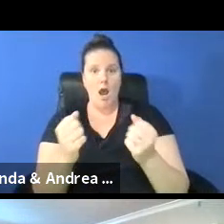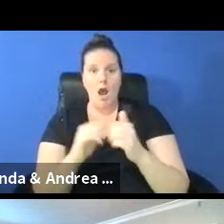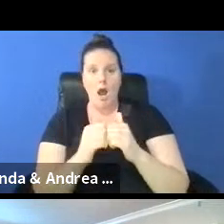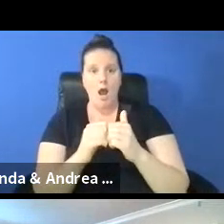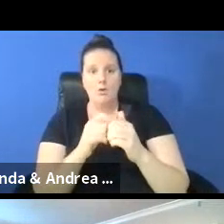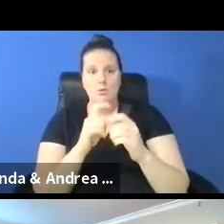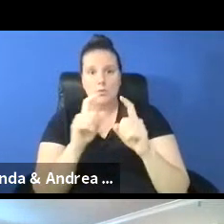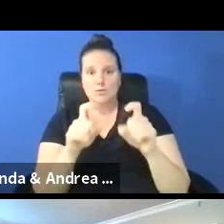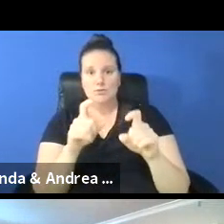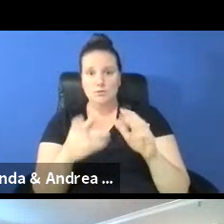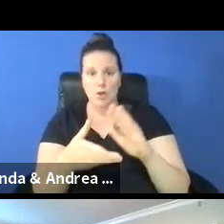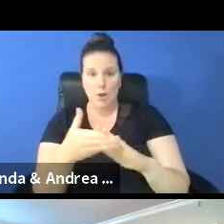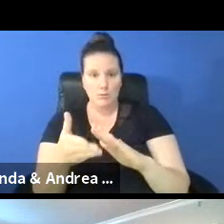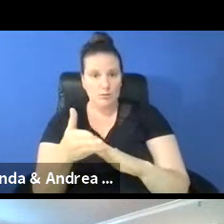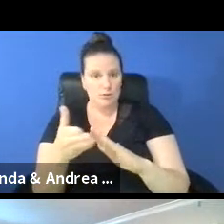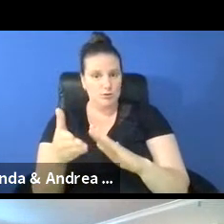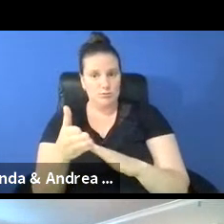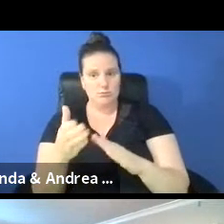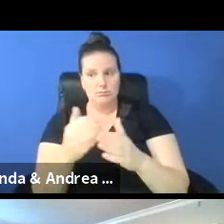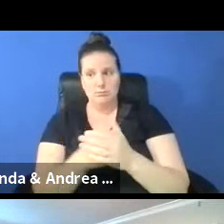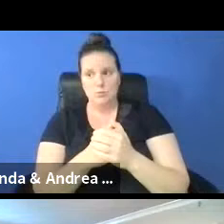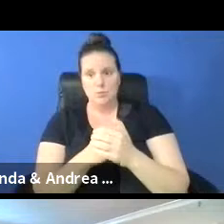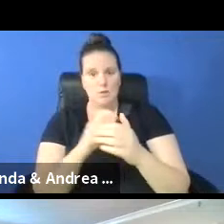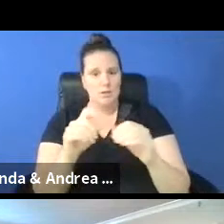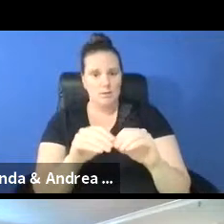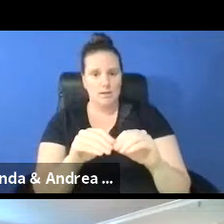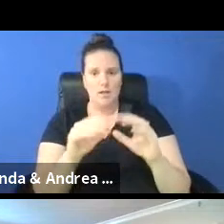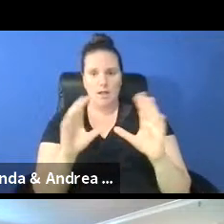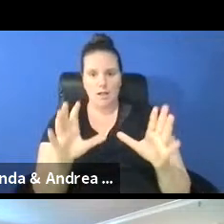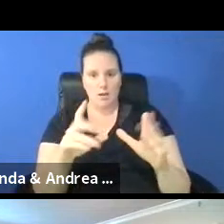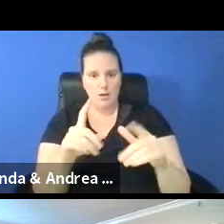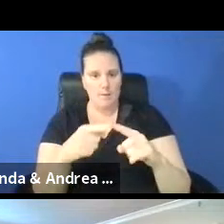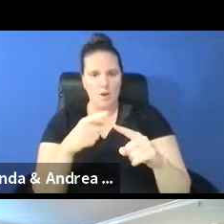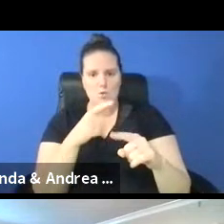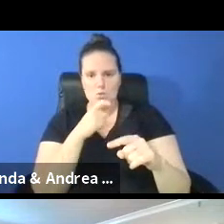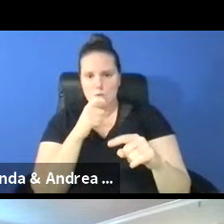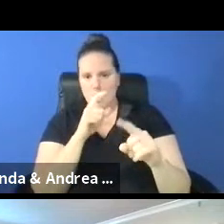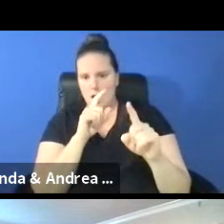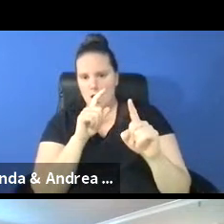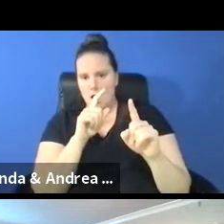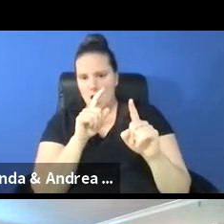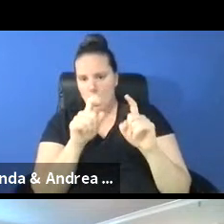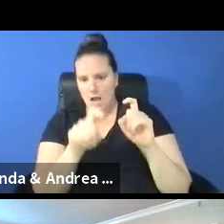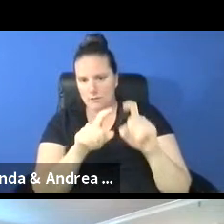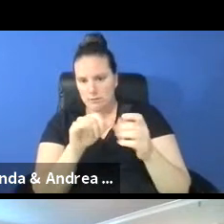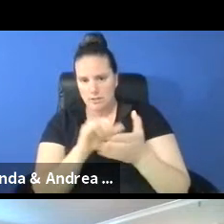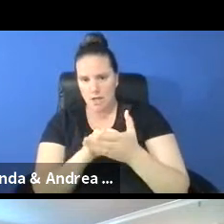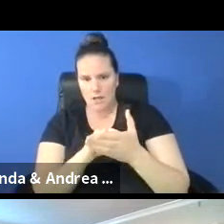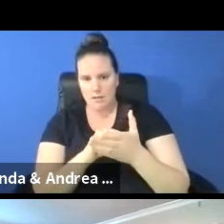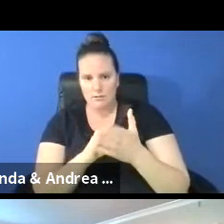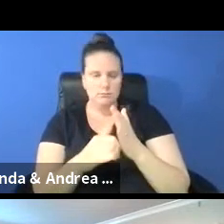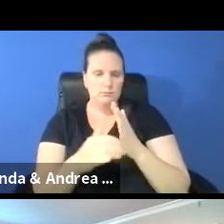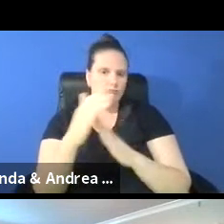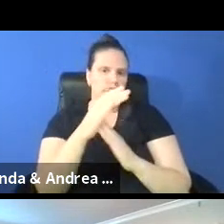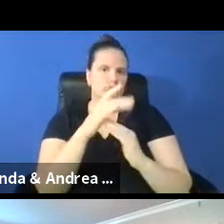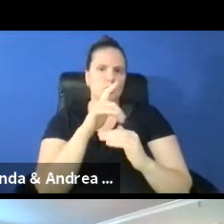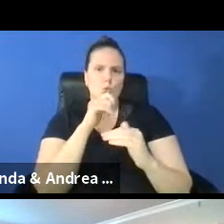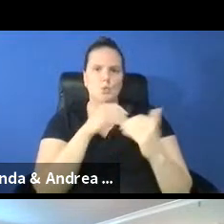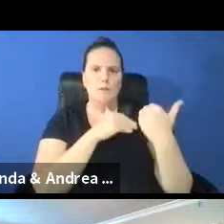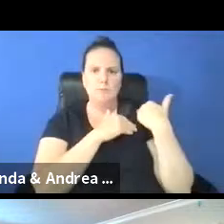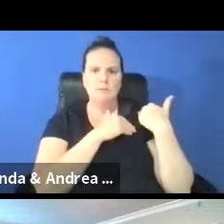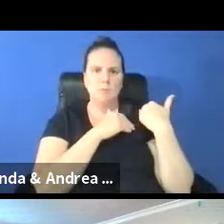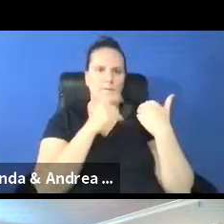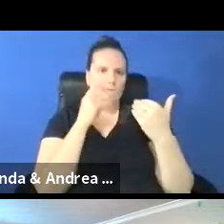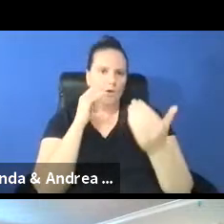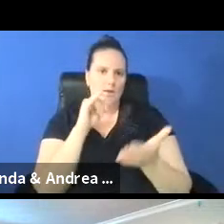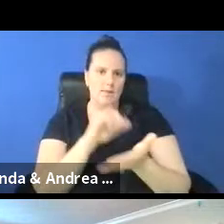be operationalized, that we need to be clear about who will be asking these questions and ultimately who is responsible for